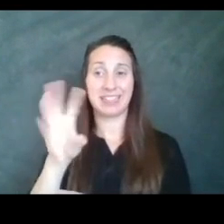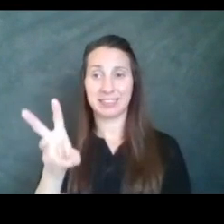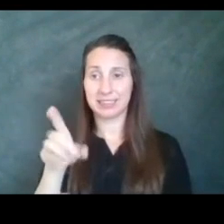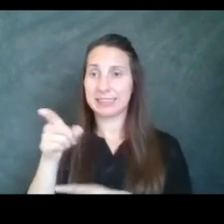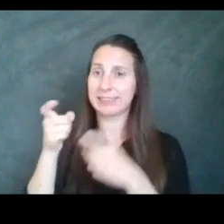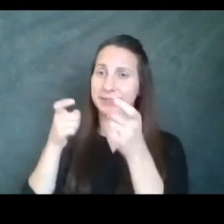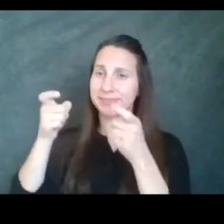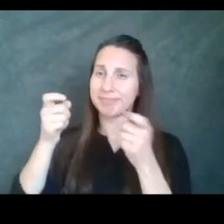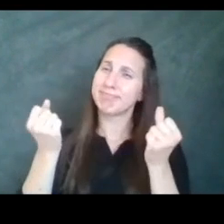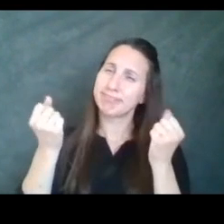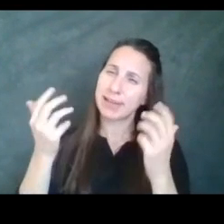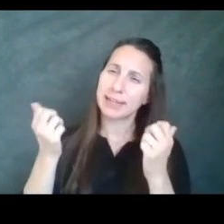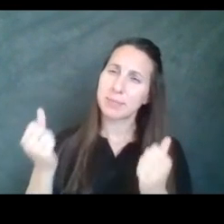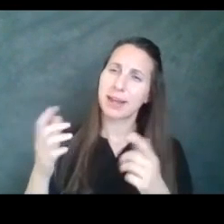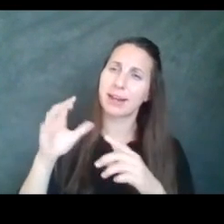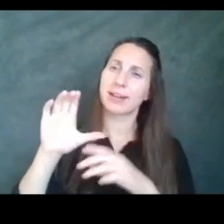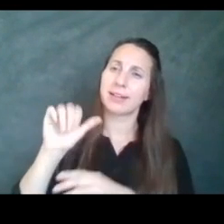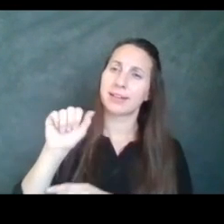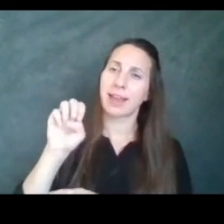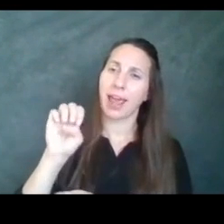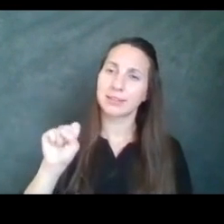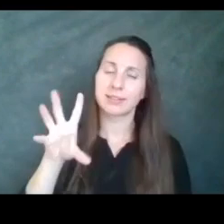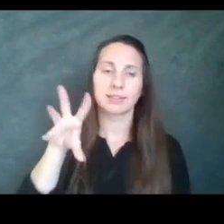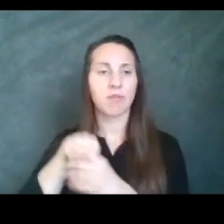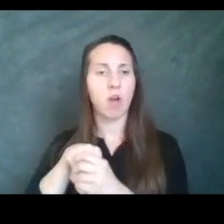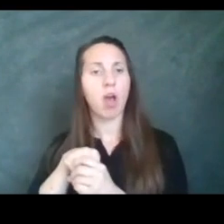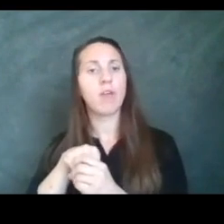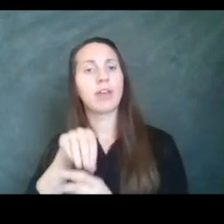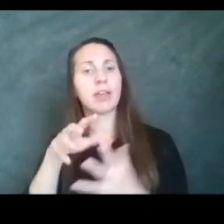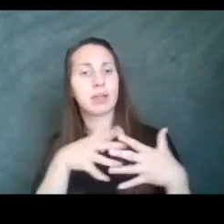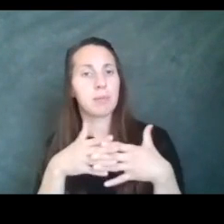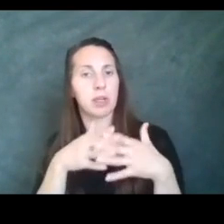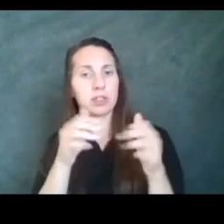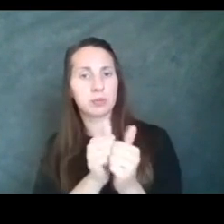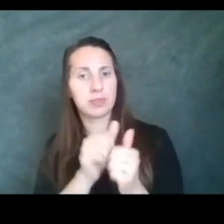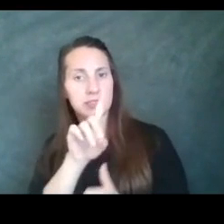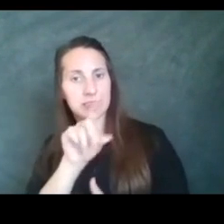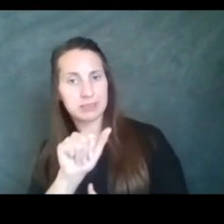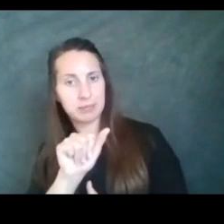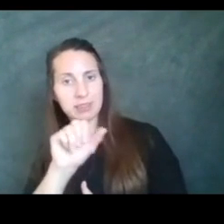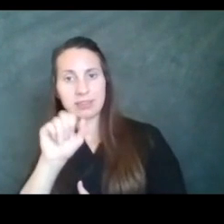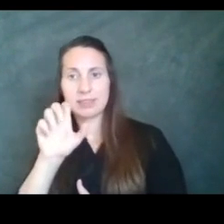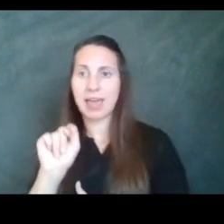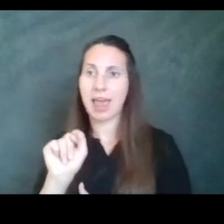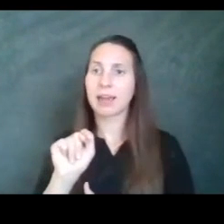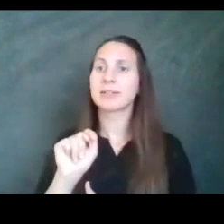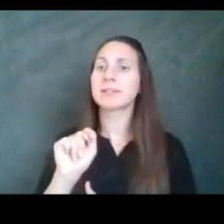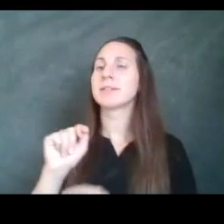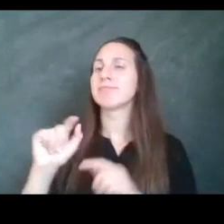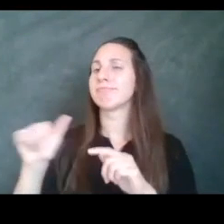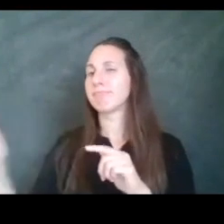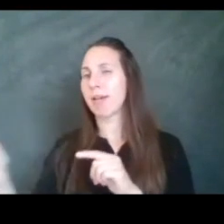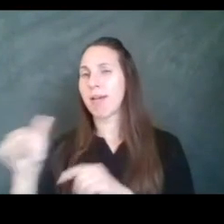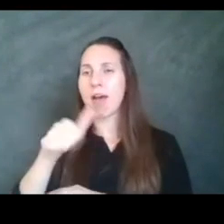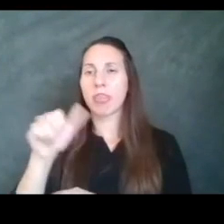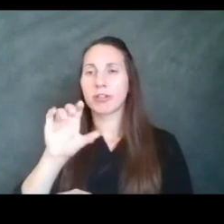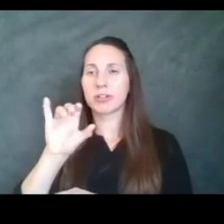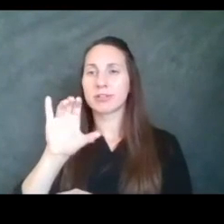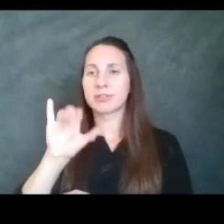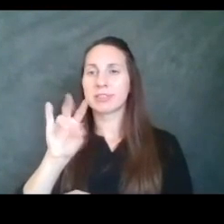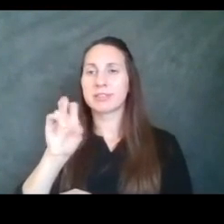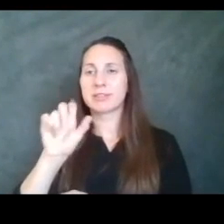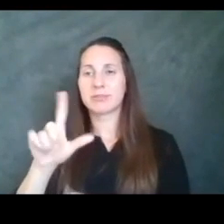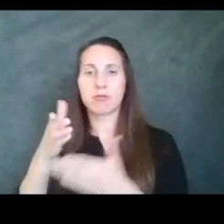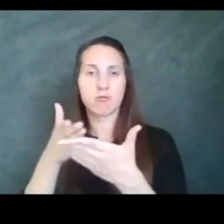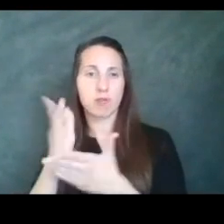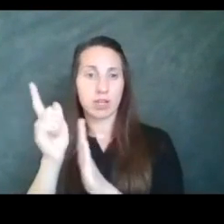of matters involving the Americans with Disabilities Act, the Fair Housing Act, and other civil rights laws regarding the rights of